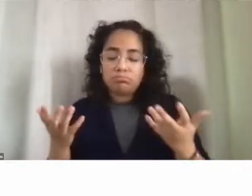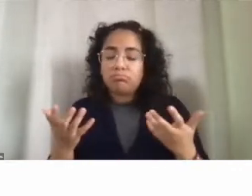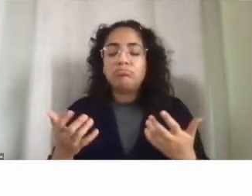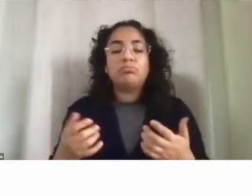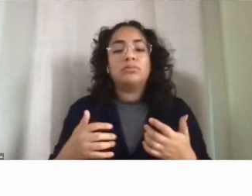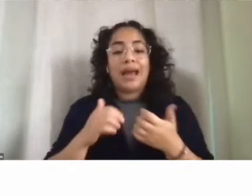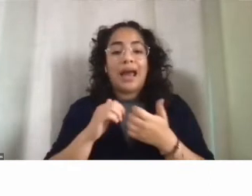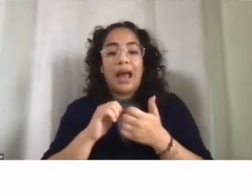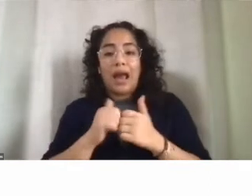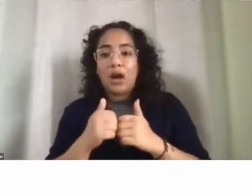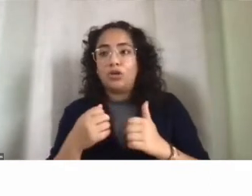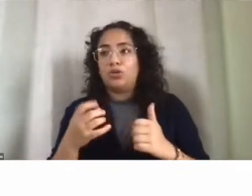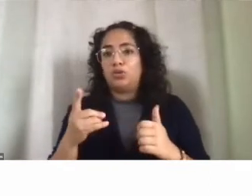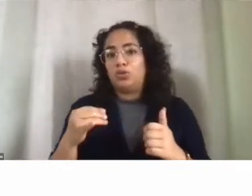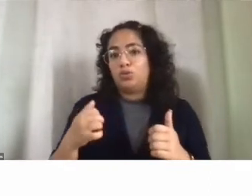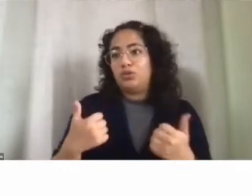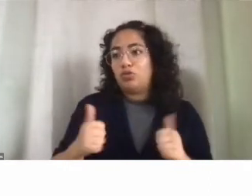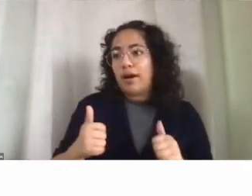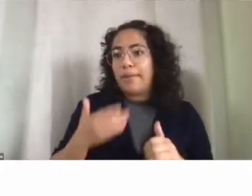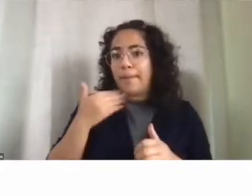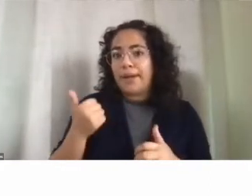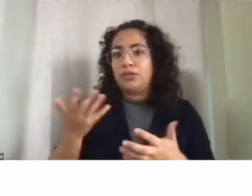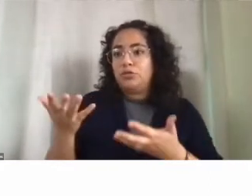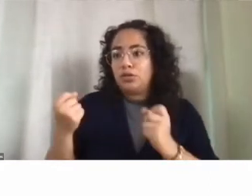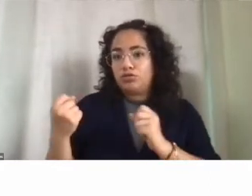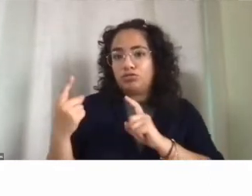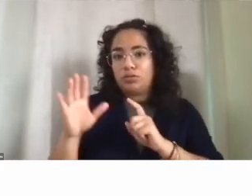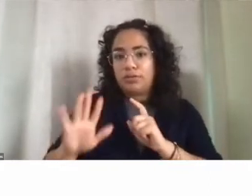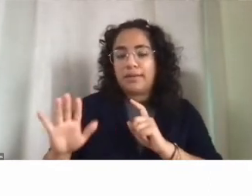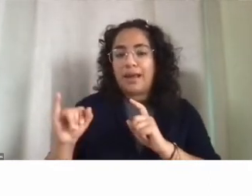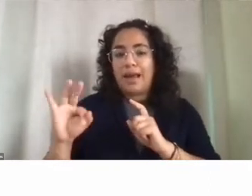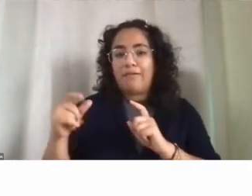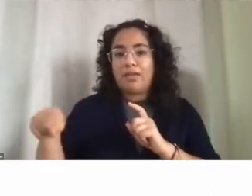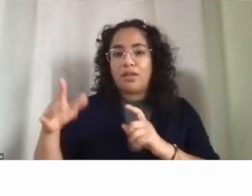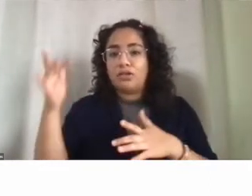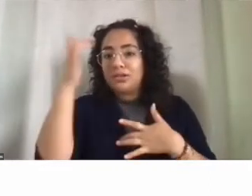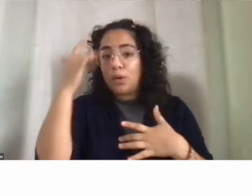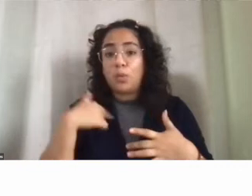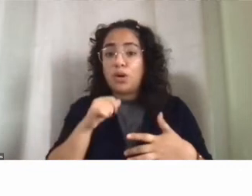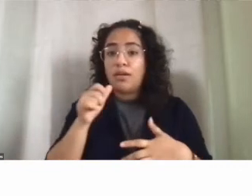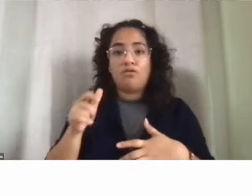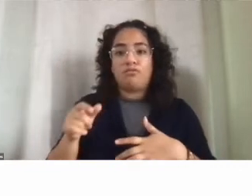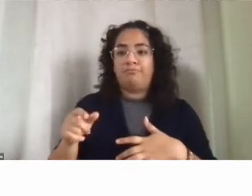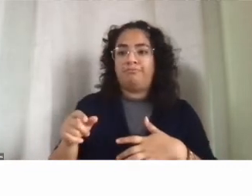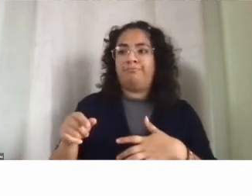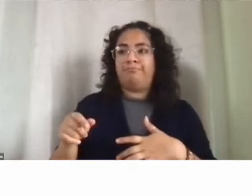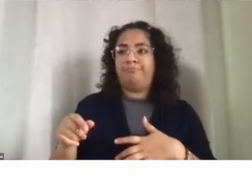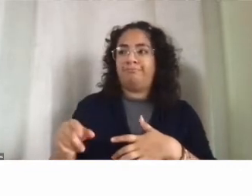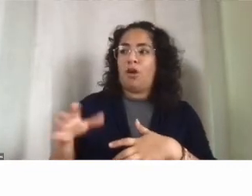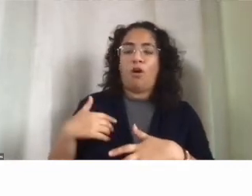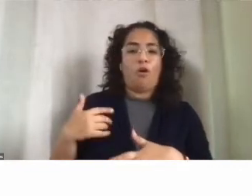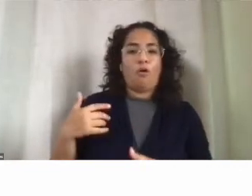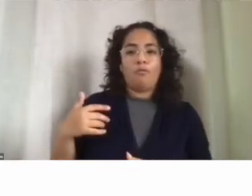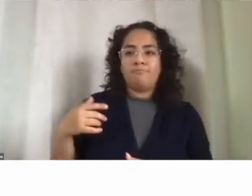do we hold them with compassion? And if they get sick, we don't blame them and are there to